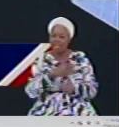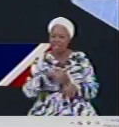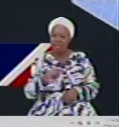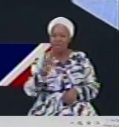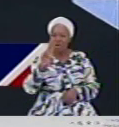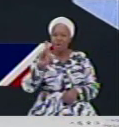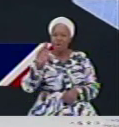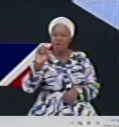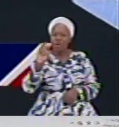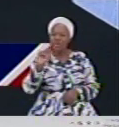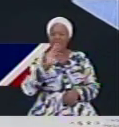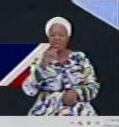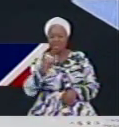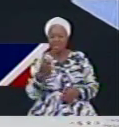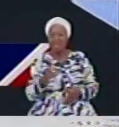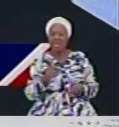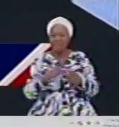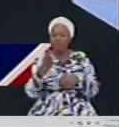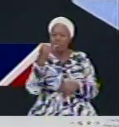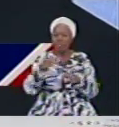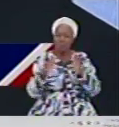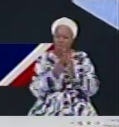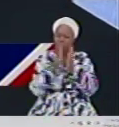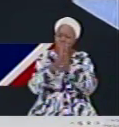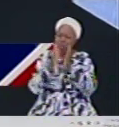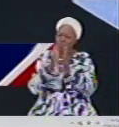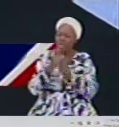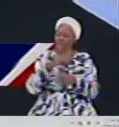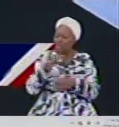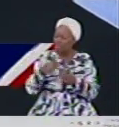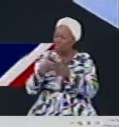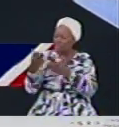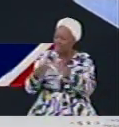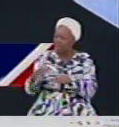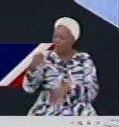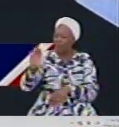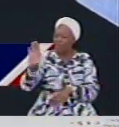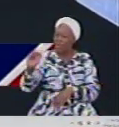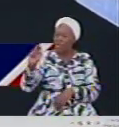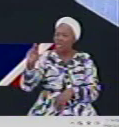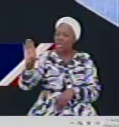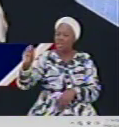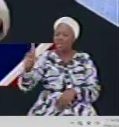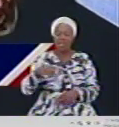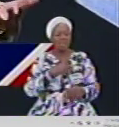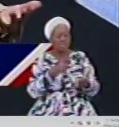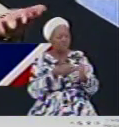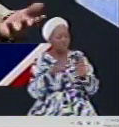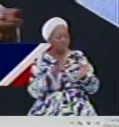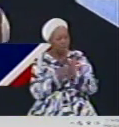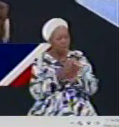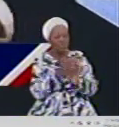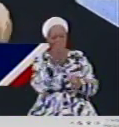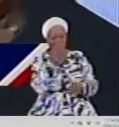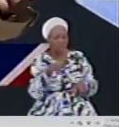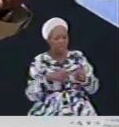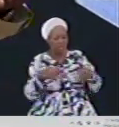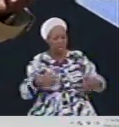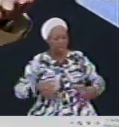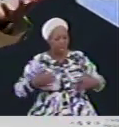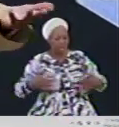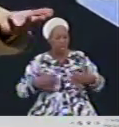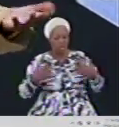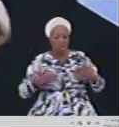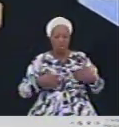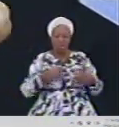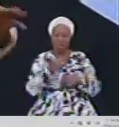pray, pray, and pray? And this one is dying of cancer. That one is becoming blind at a young age. That one is having leukemia,